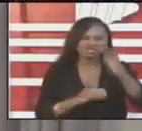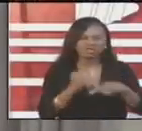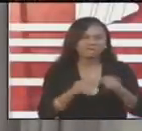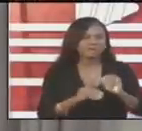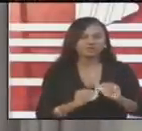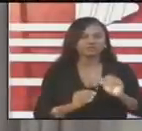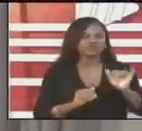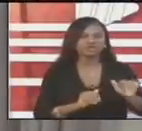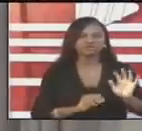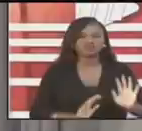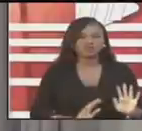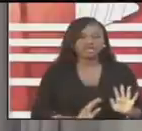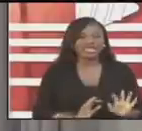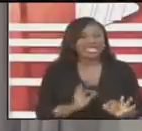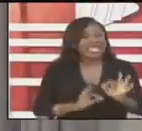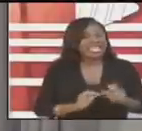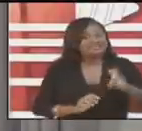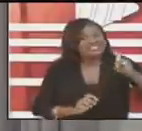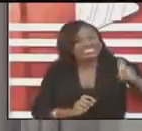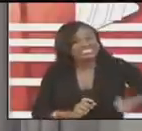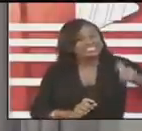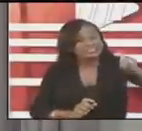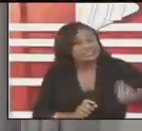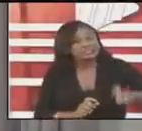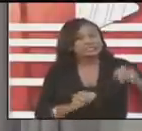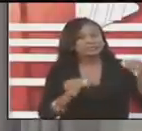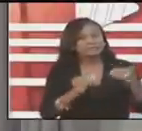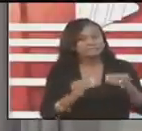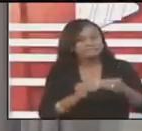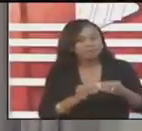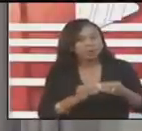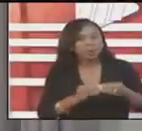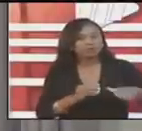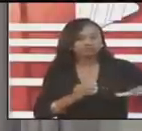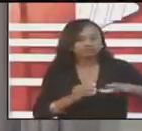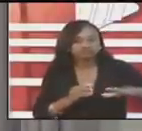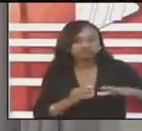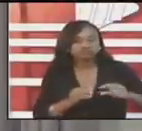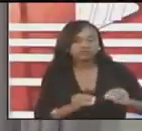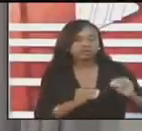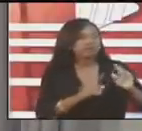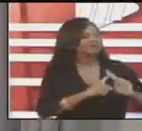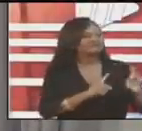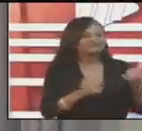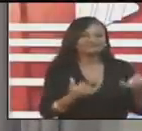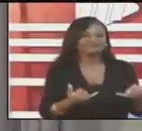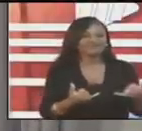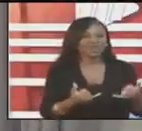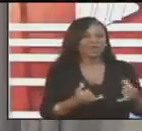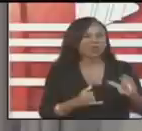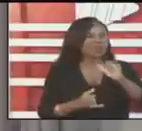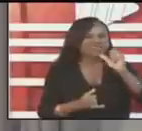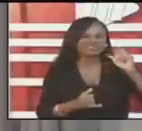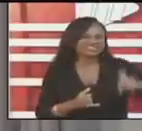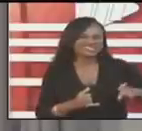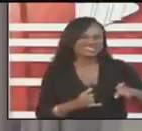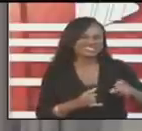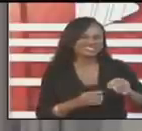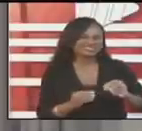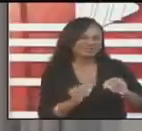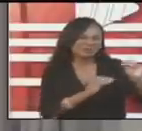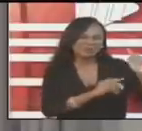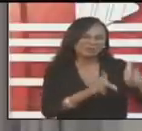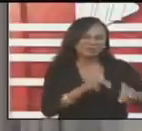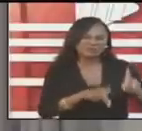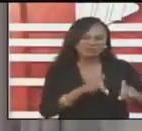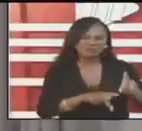I mean, if we are in dire straits, it is something that may be considered, but right now it is not an option that we are considering. Thank